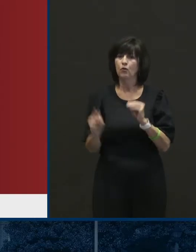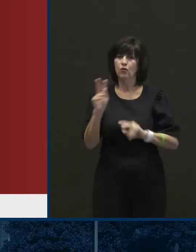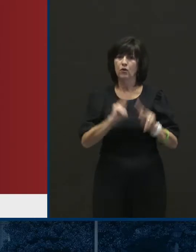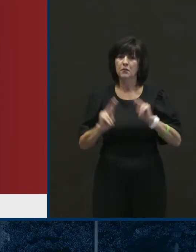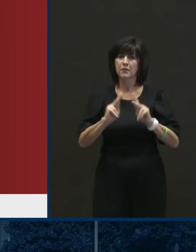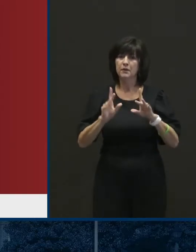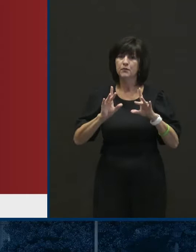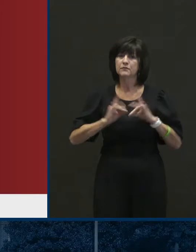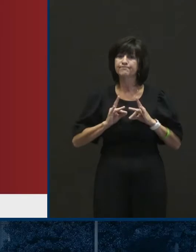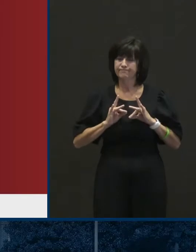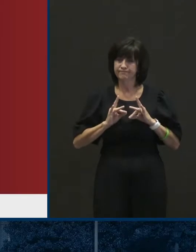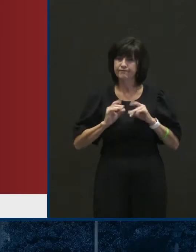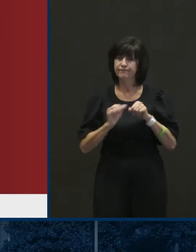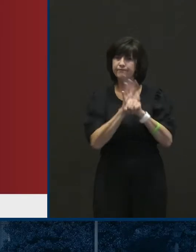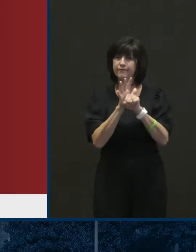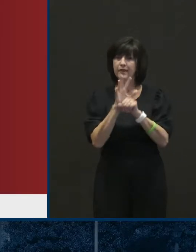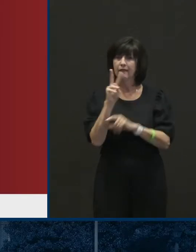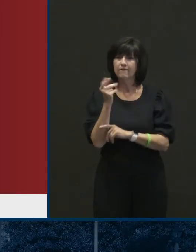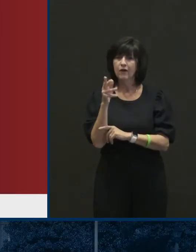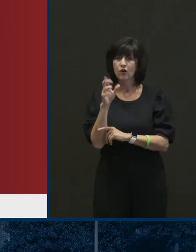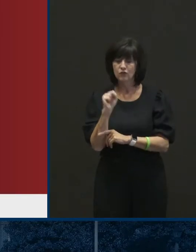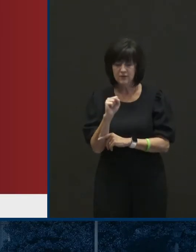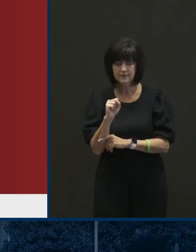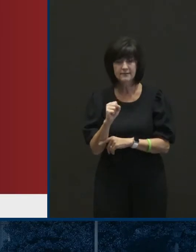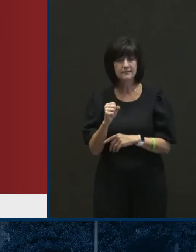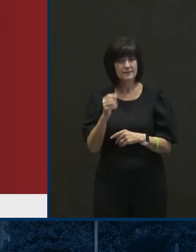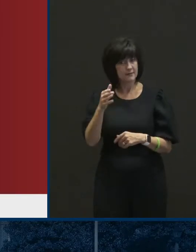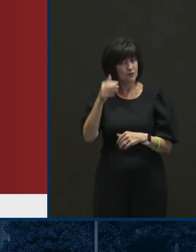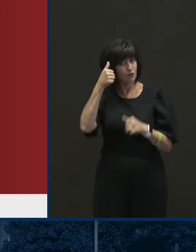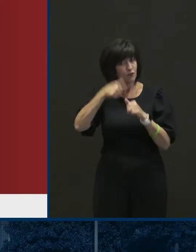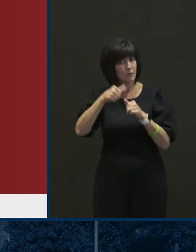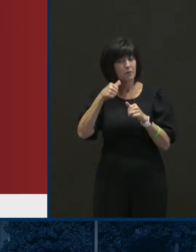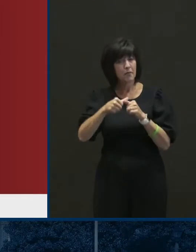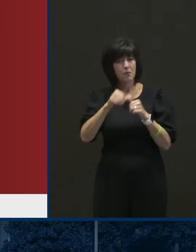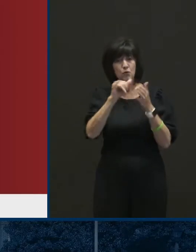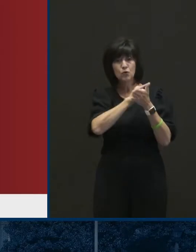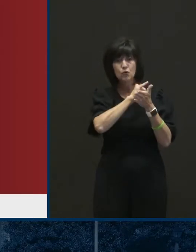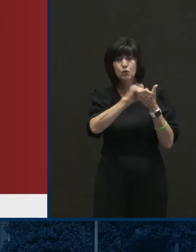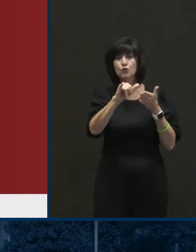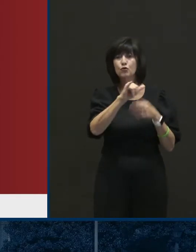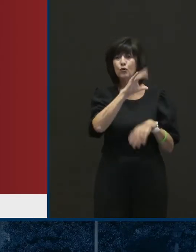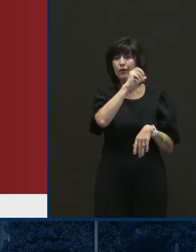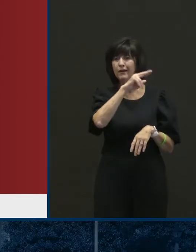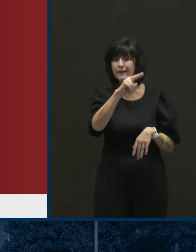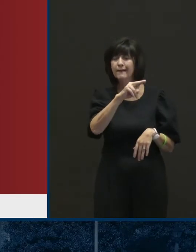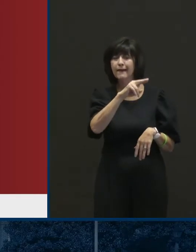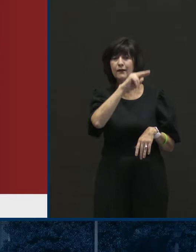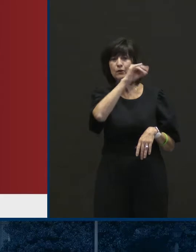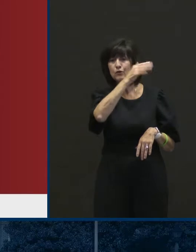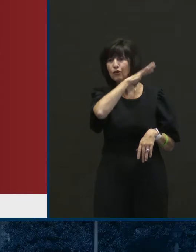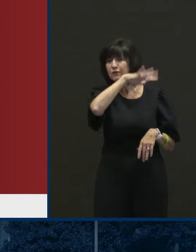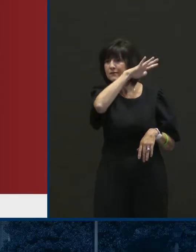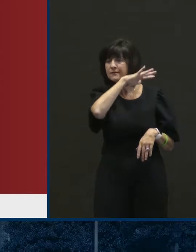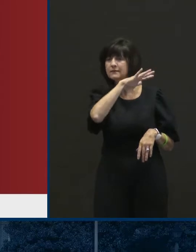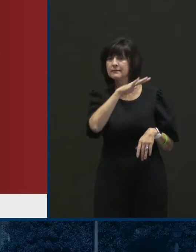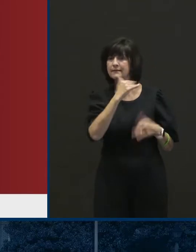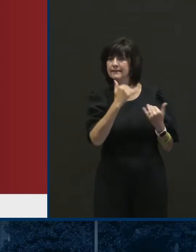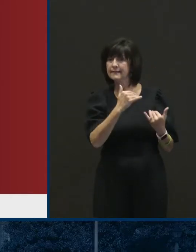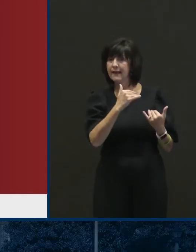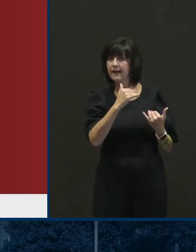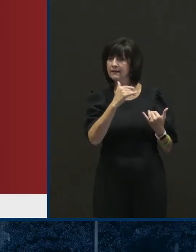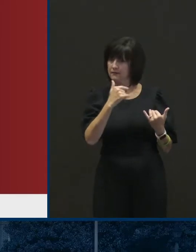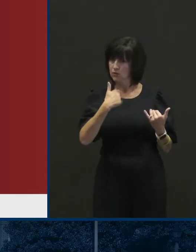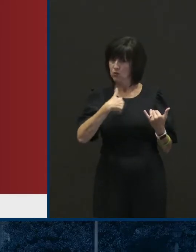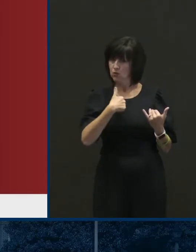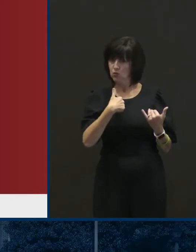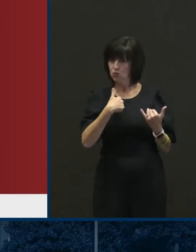for quarantine in New Jersey, New York, and Connecticut was 97 new cases per day, and now on a 7-day moving average, we're